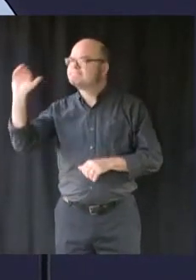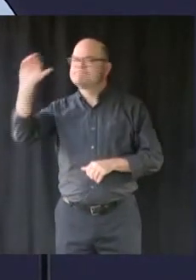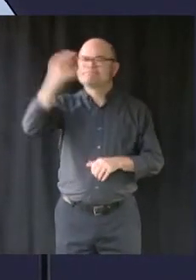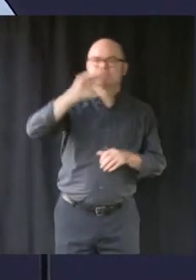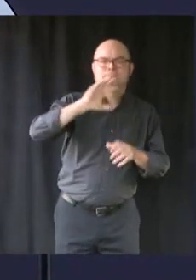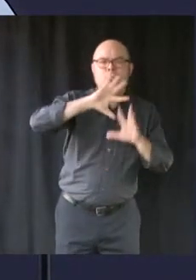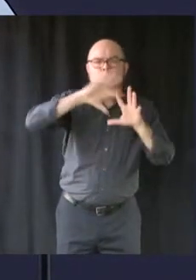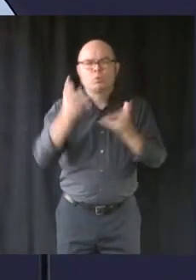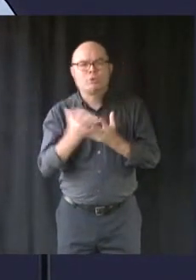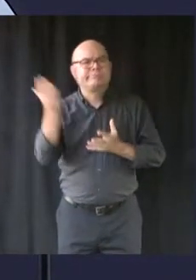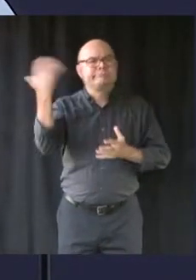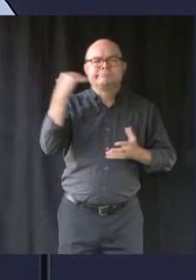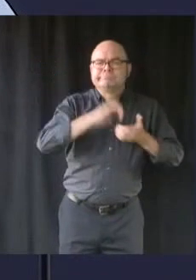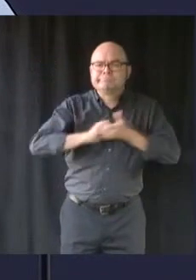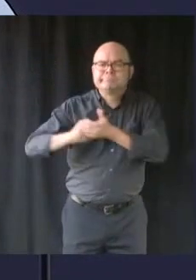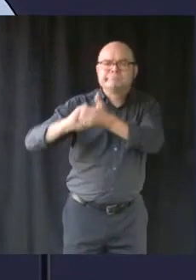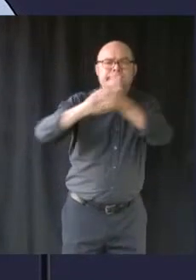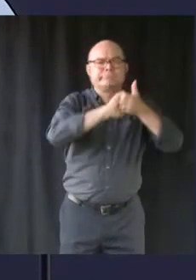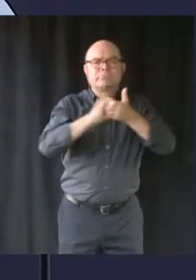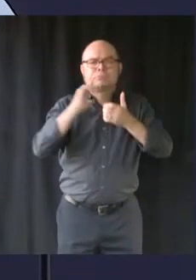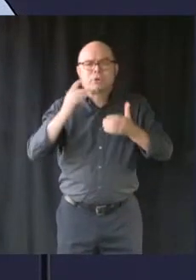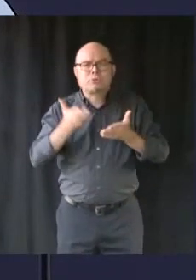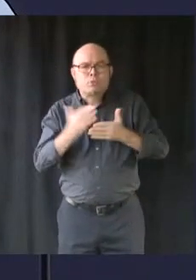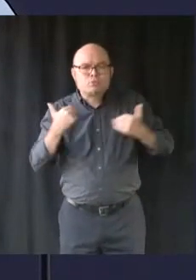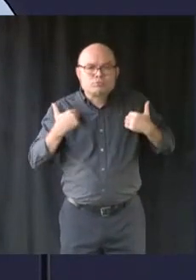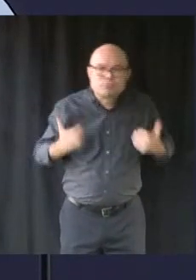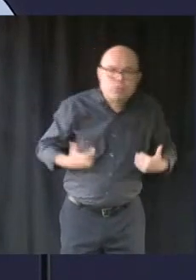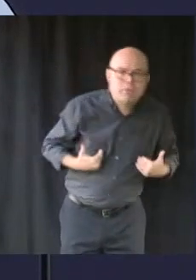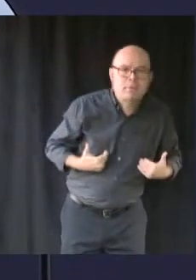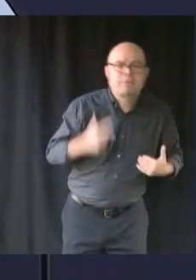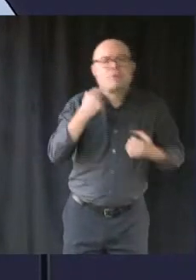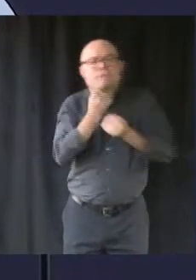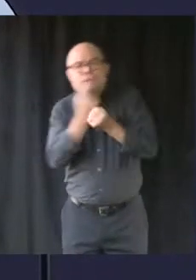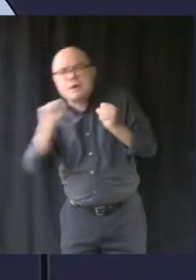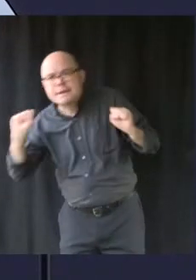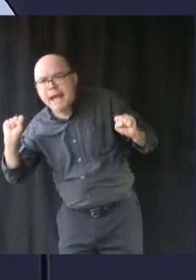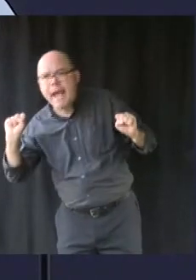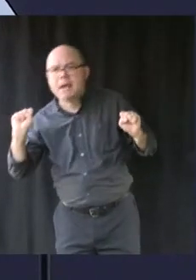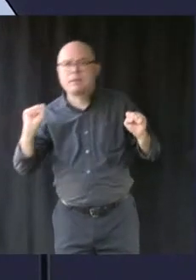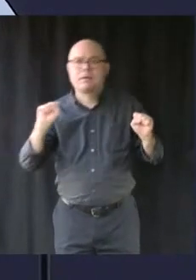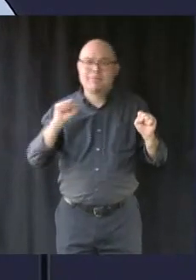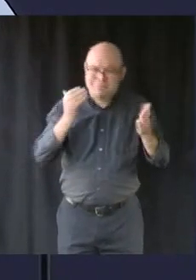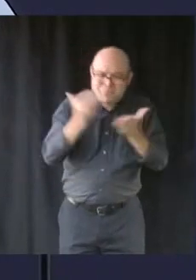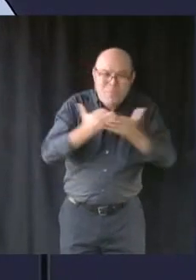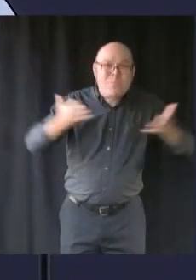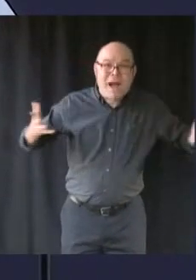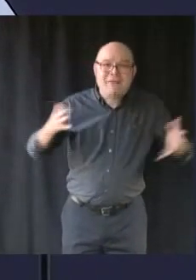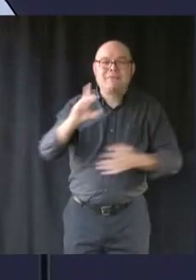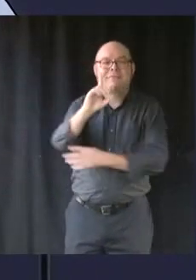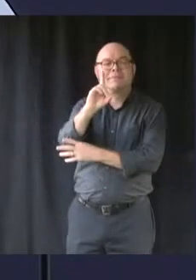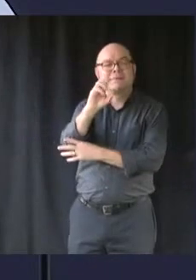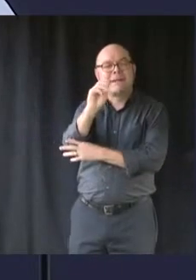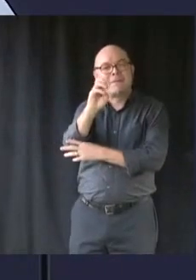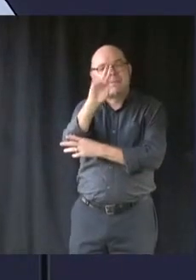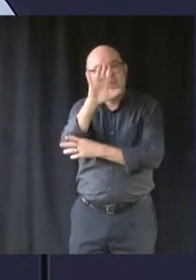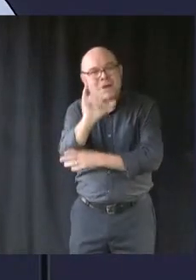freedoms, to prove that democracies can still deliver in an age of fast-moving, cross-cutting